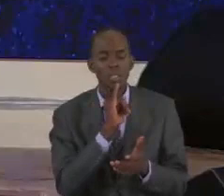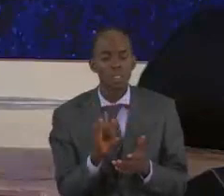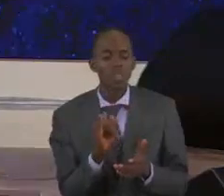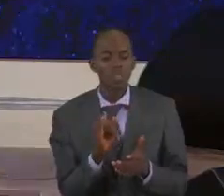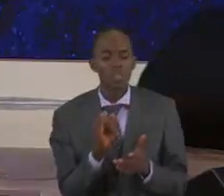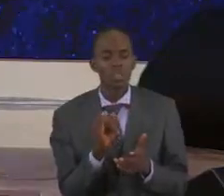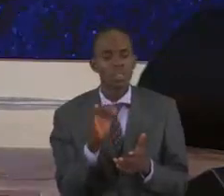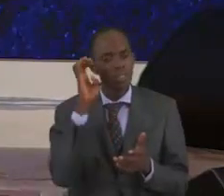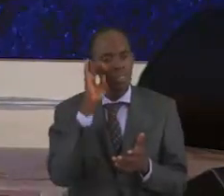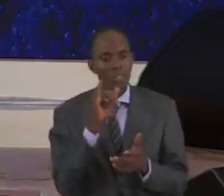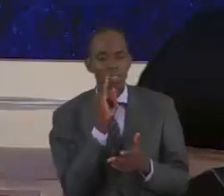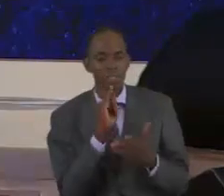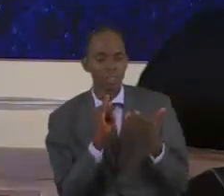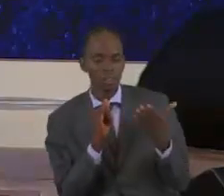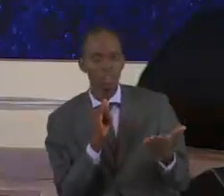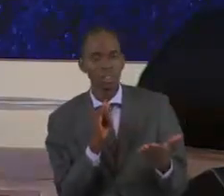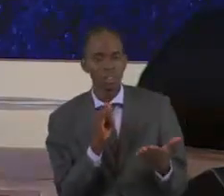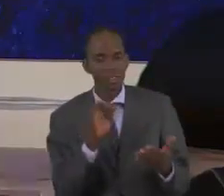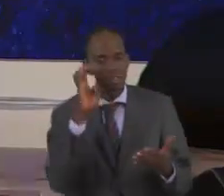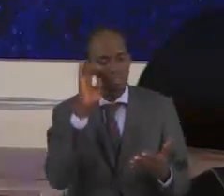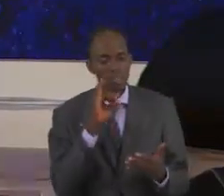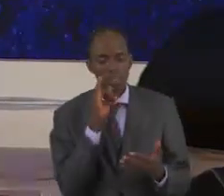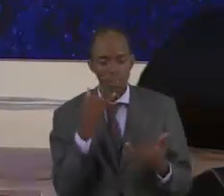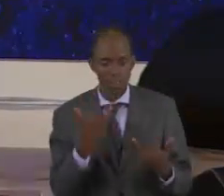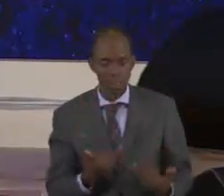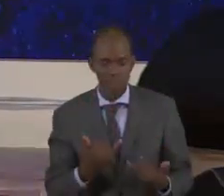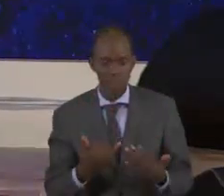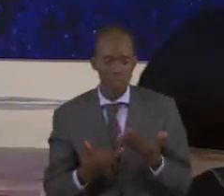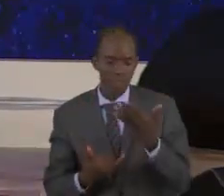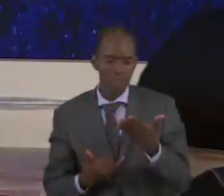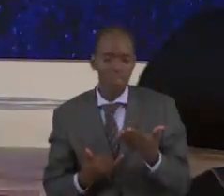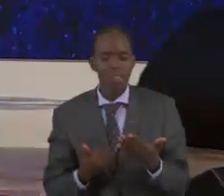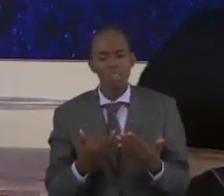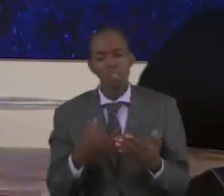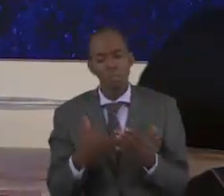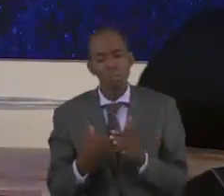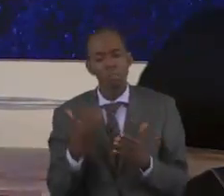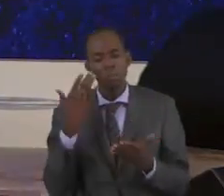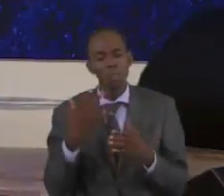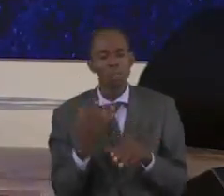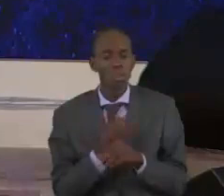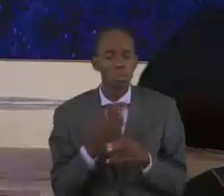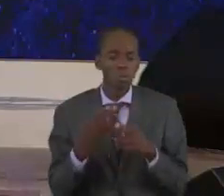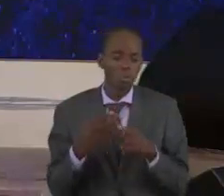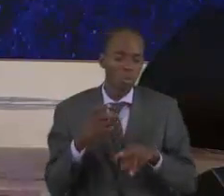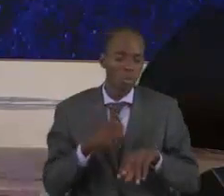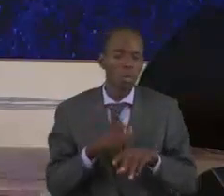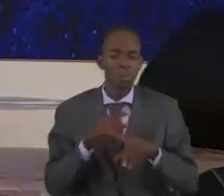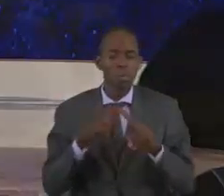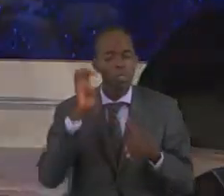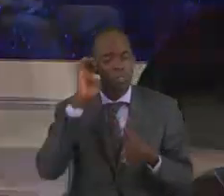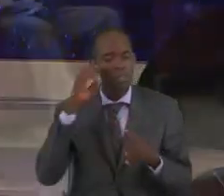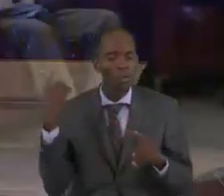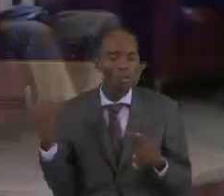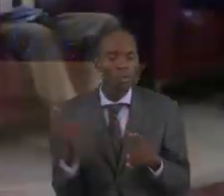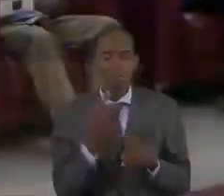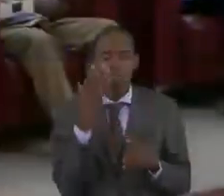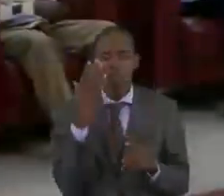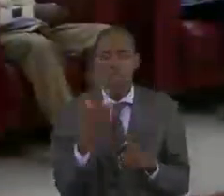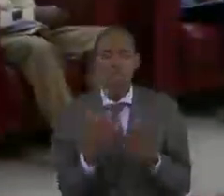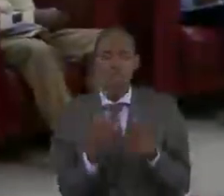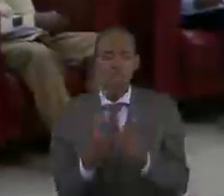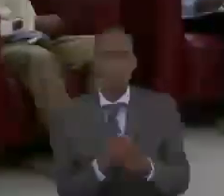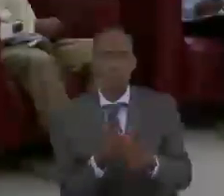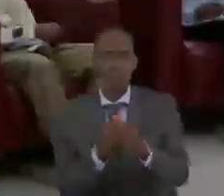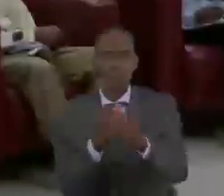near, he is present. Though invisible, yet he's always there. And he follows you about, and